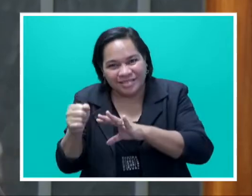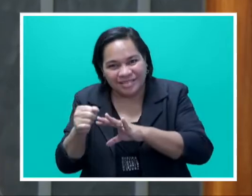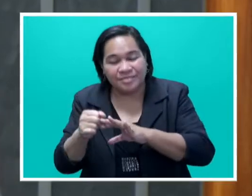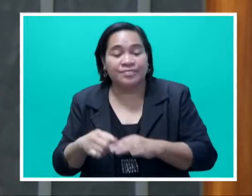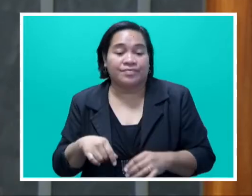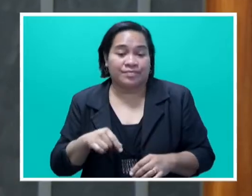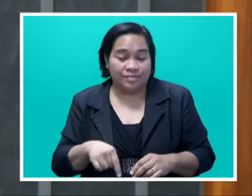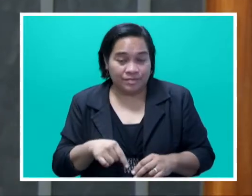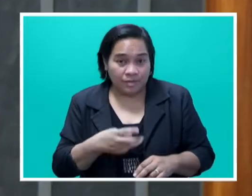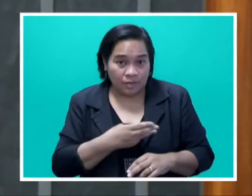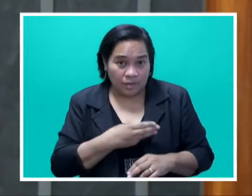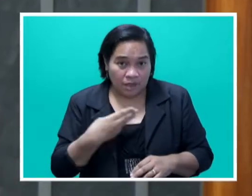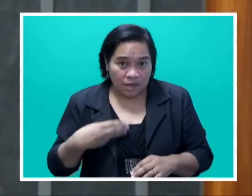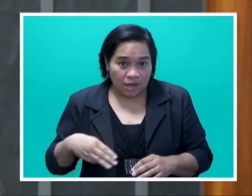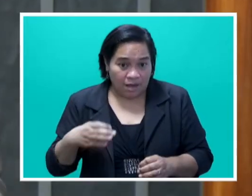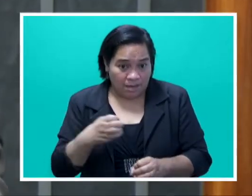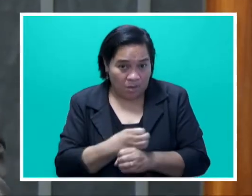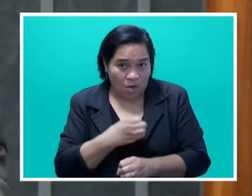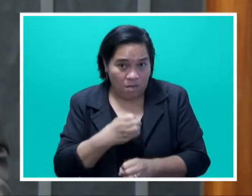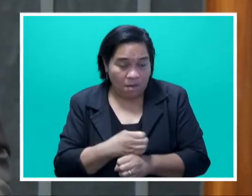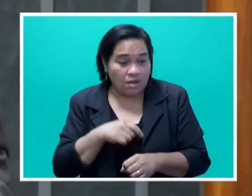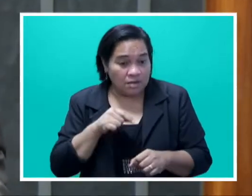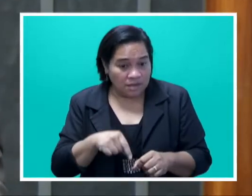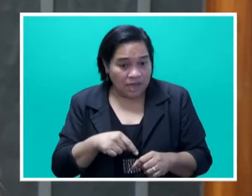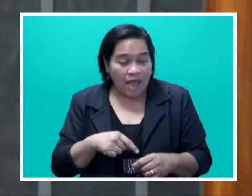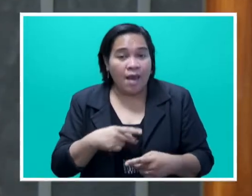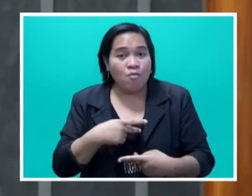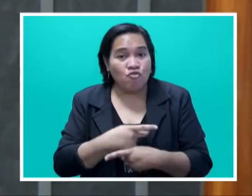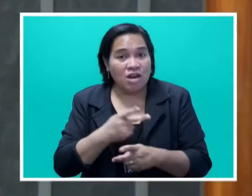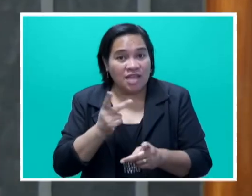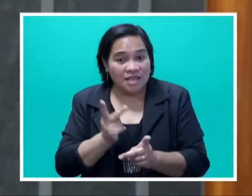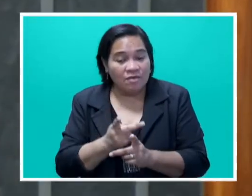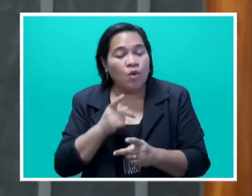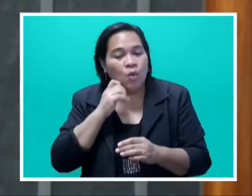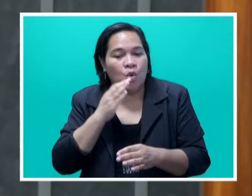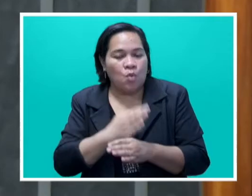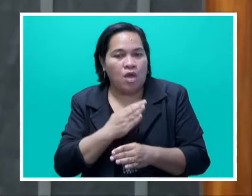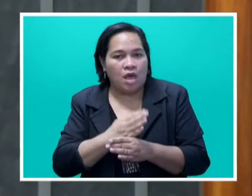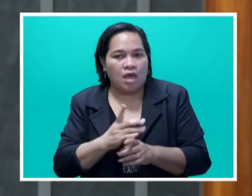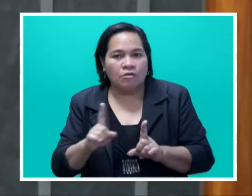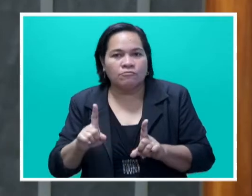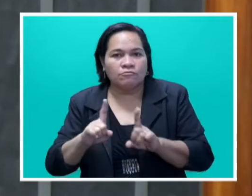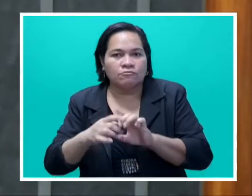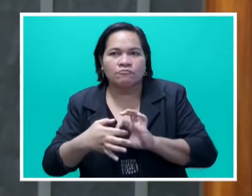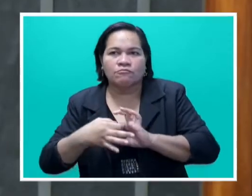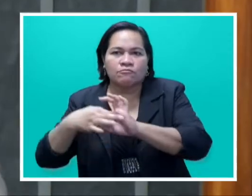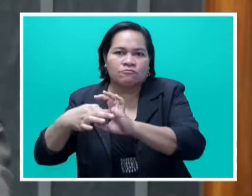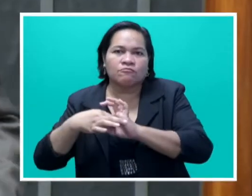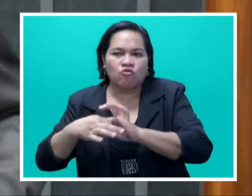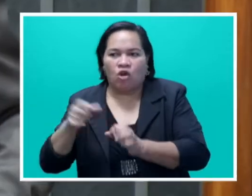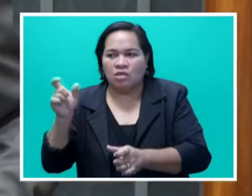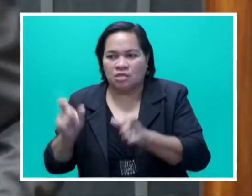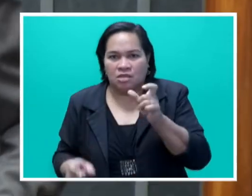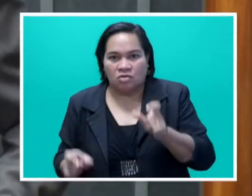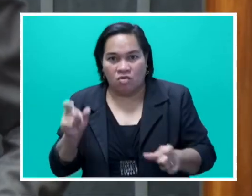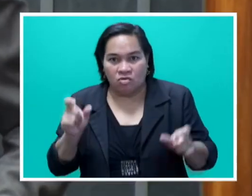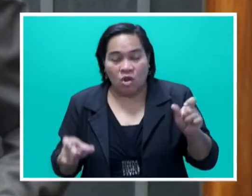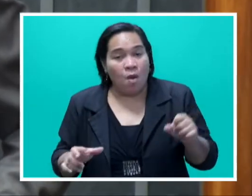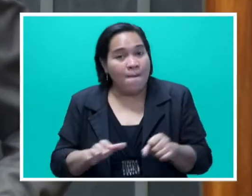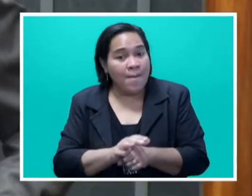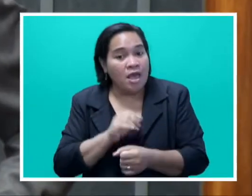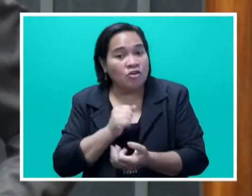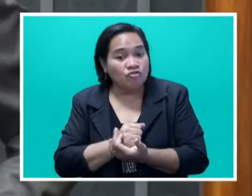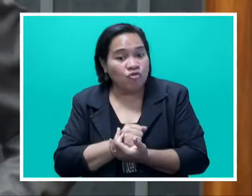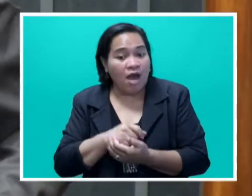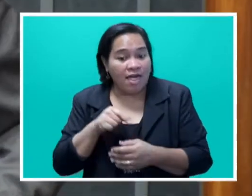for Employment, Industrial Relations and Productivity will work closely with stakeholders to ensure that we are placed